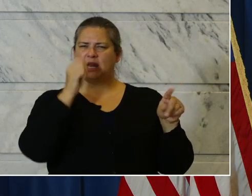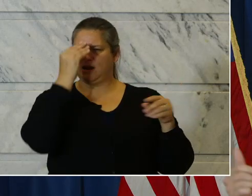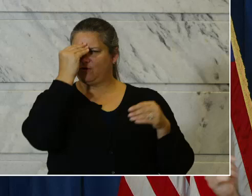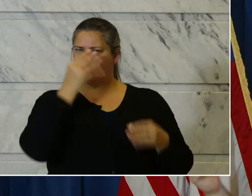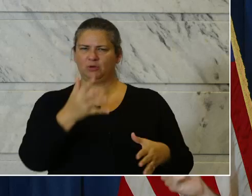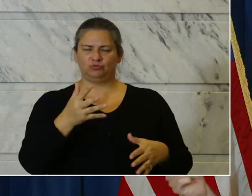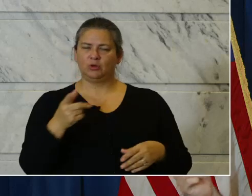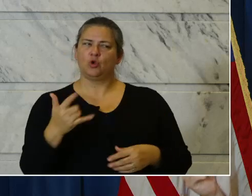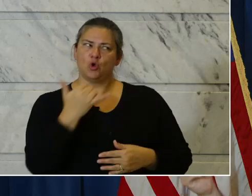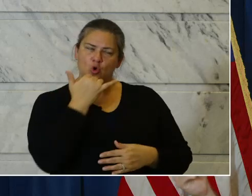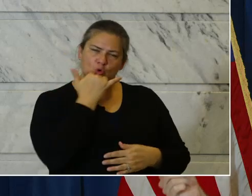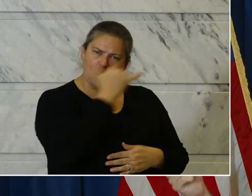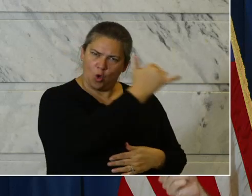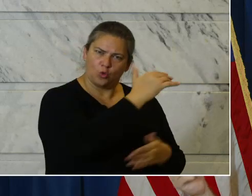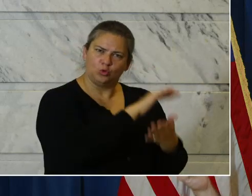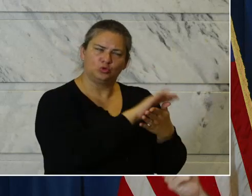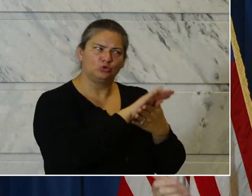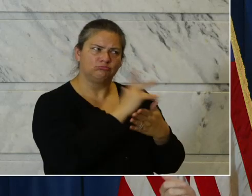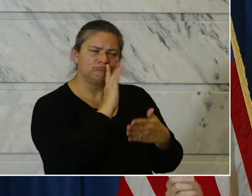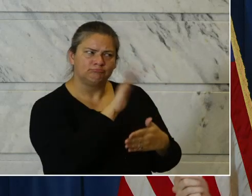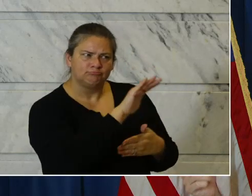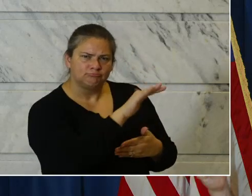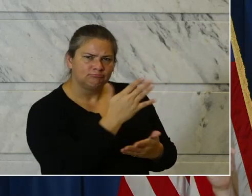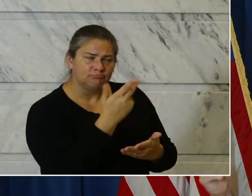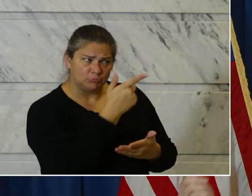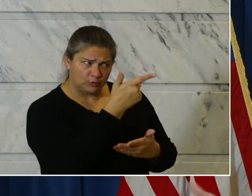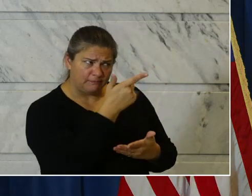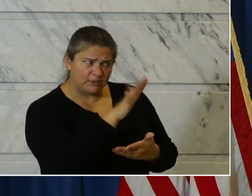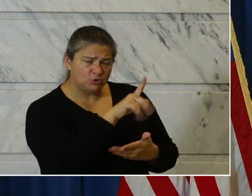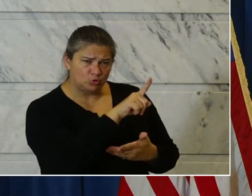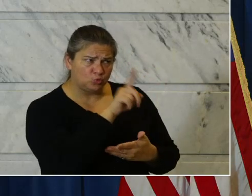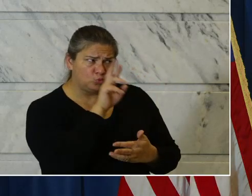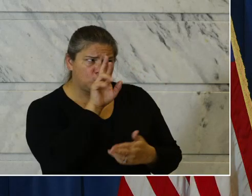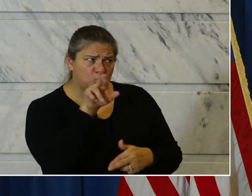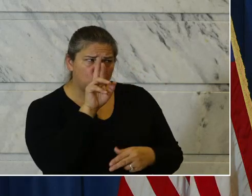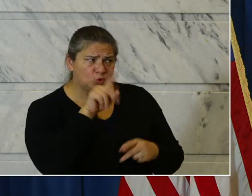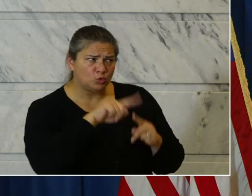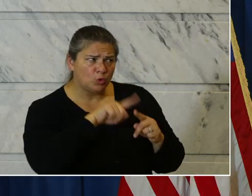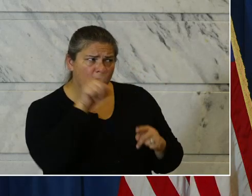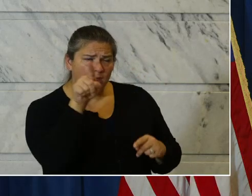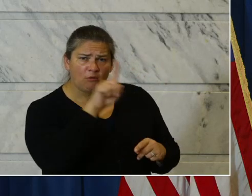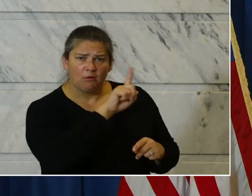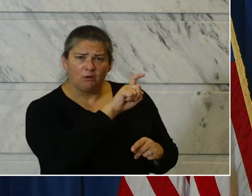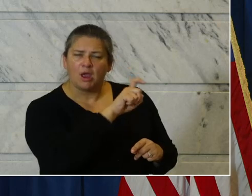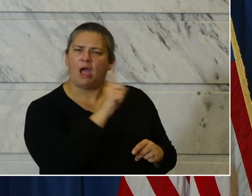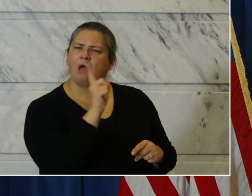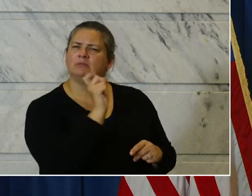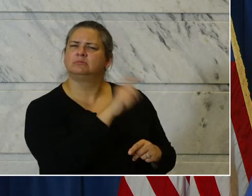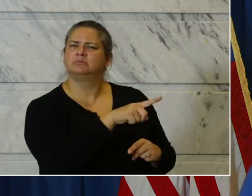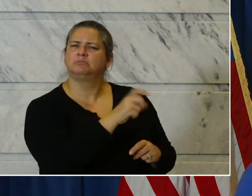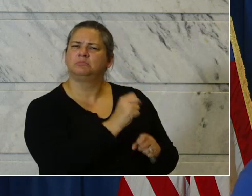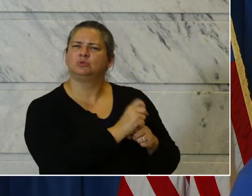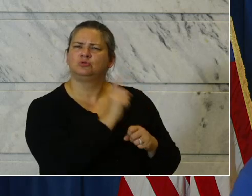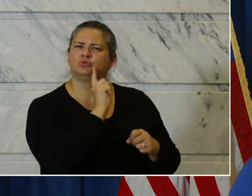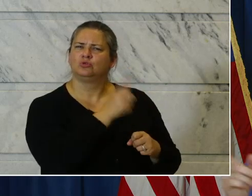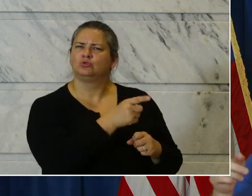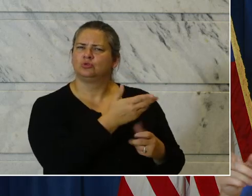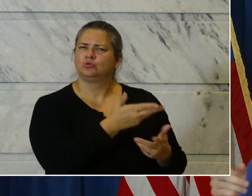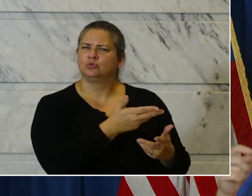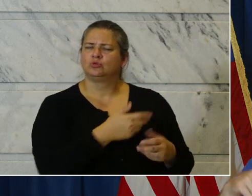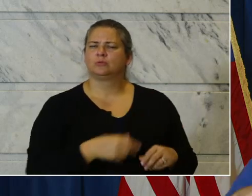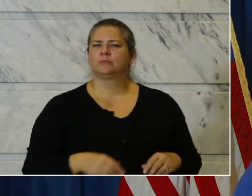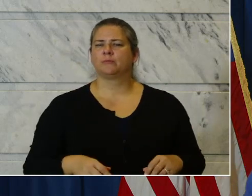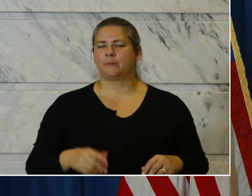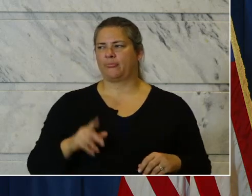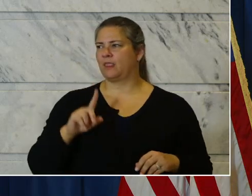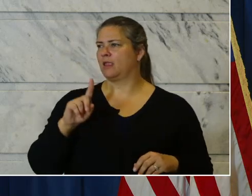school system. If you could make sure that every school has gotten on and is reporting every day. And then I got a